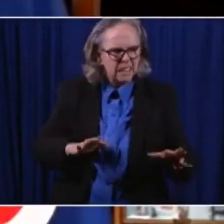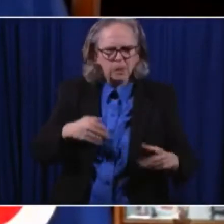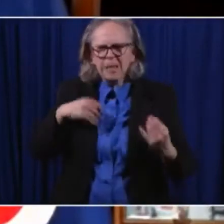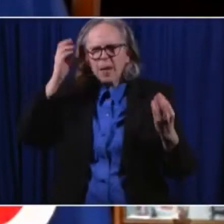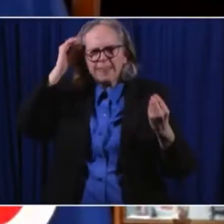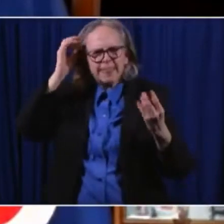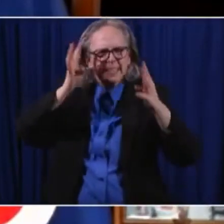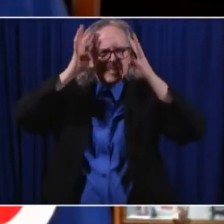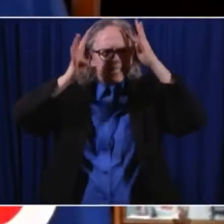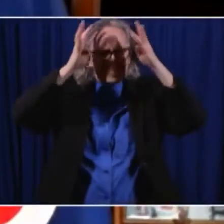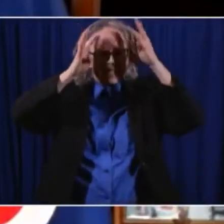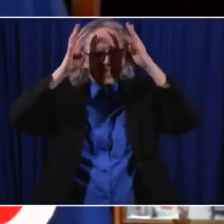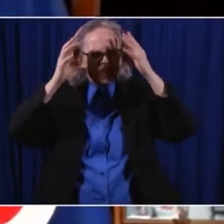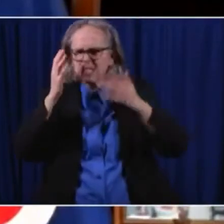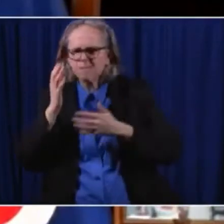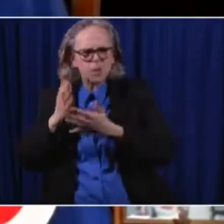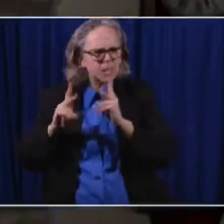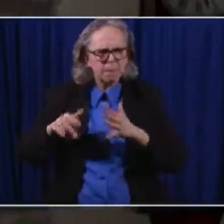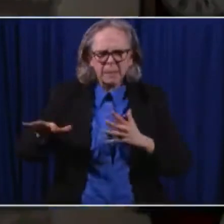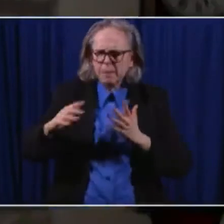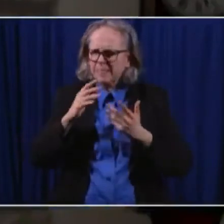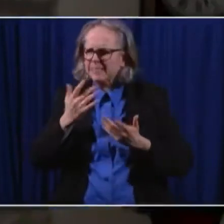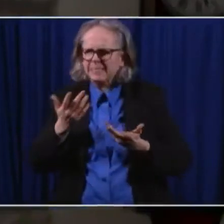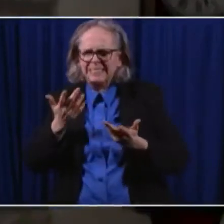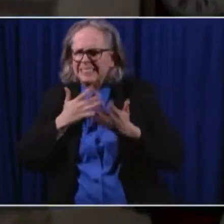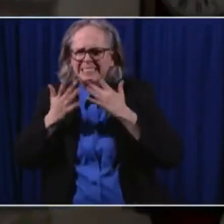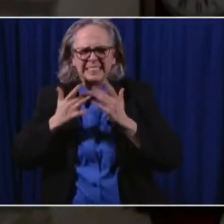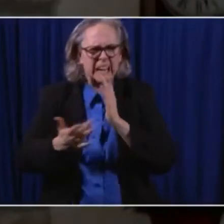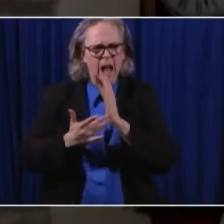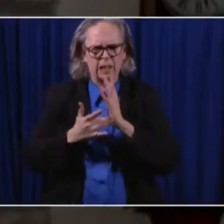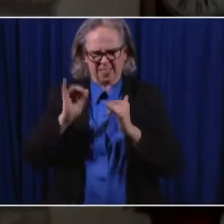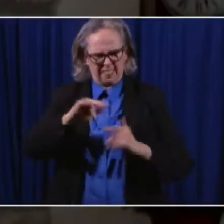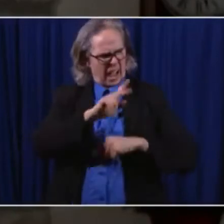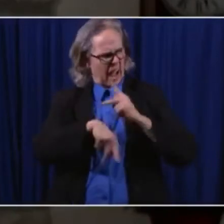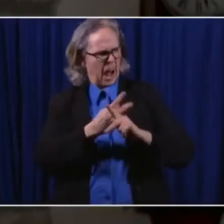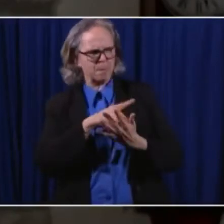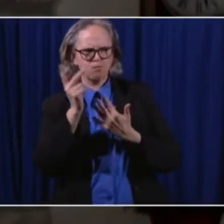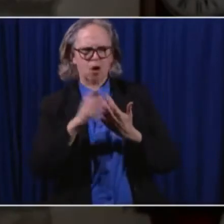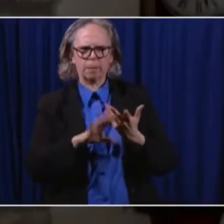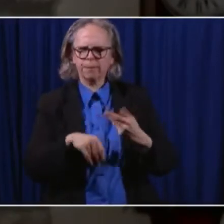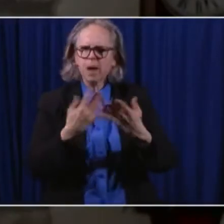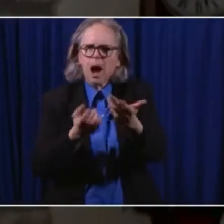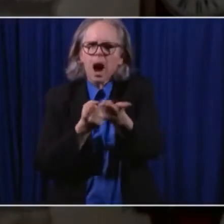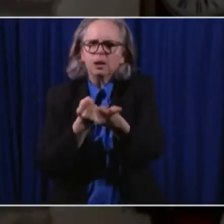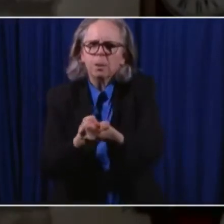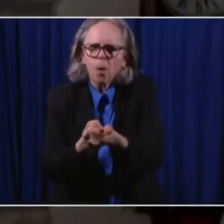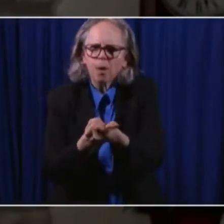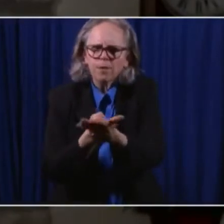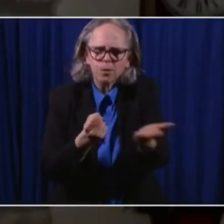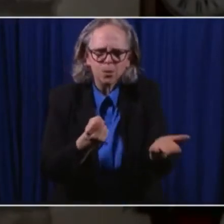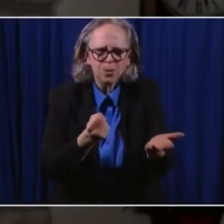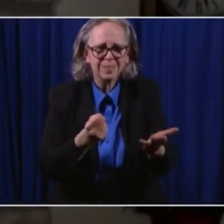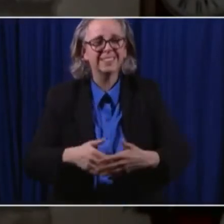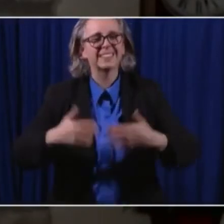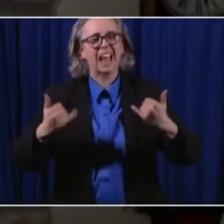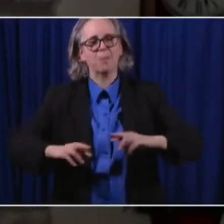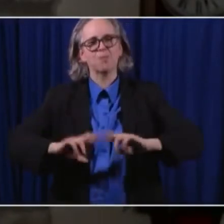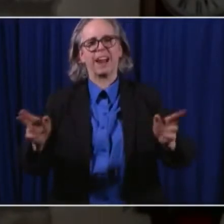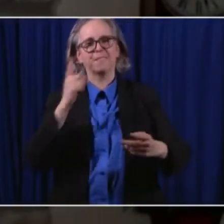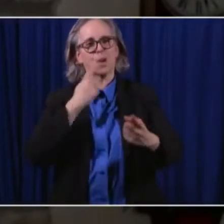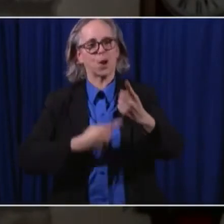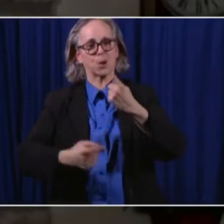So Governor, back to you. Thank you very much. We're ready for questions. Governor, first question today is from Adrian Robbins